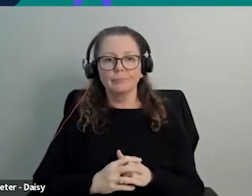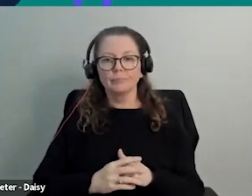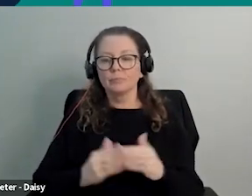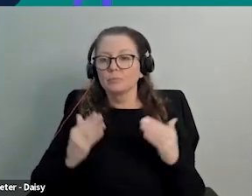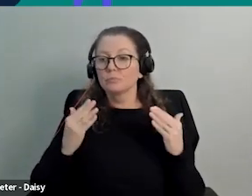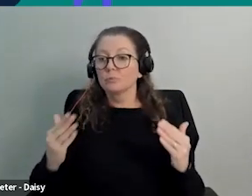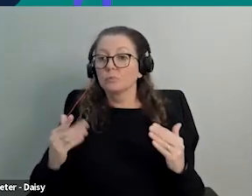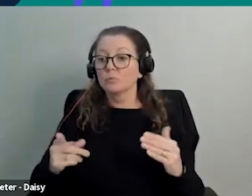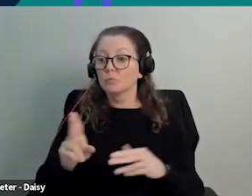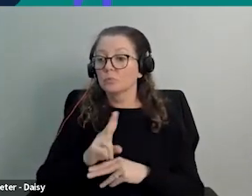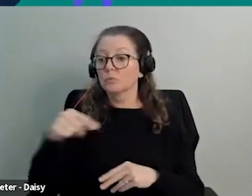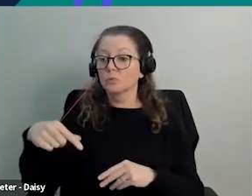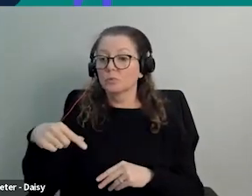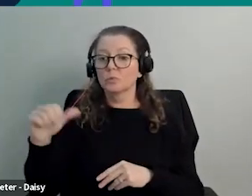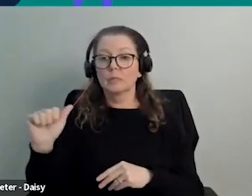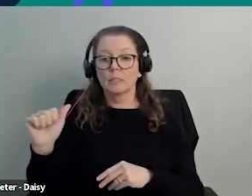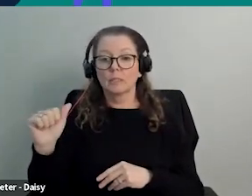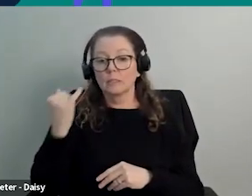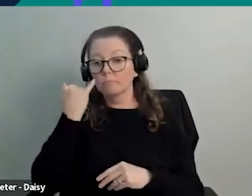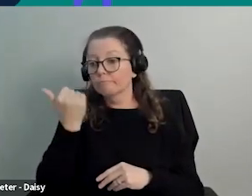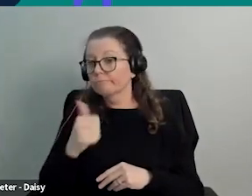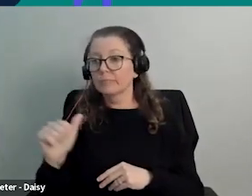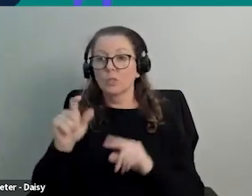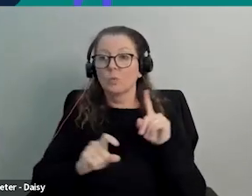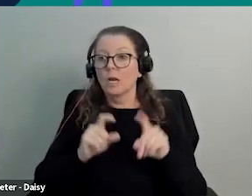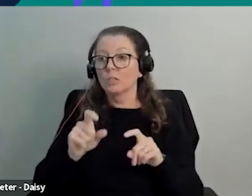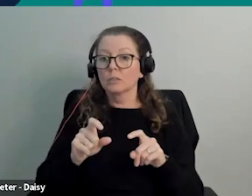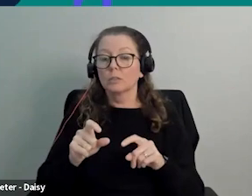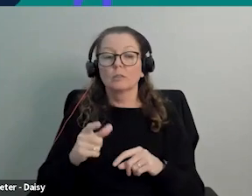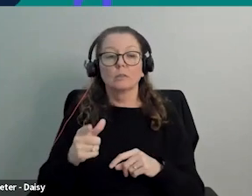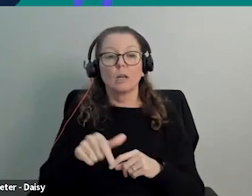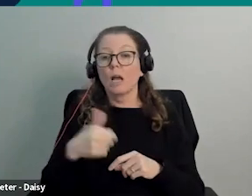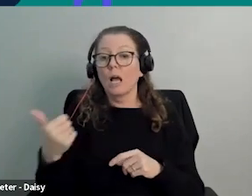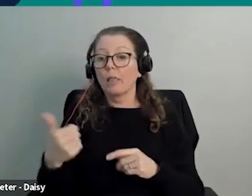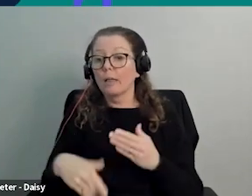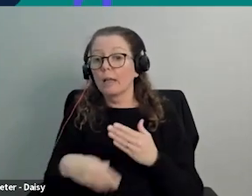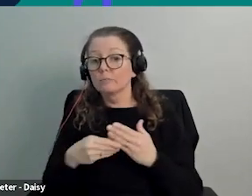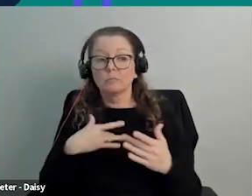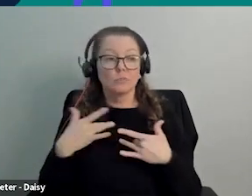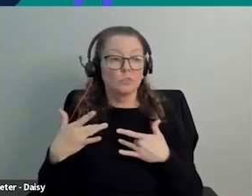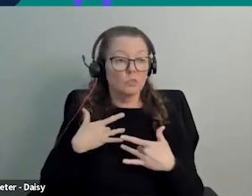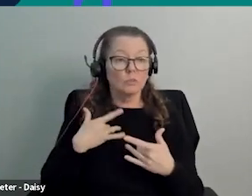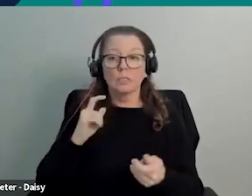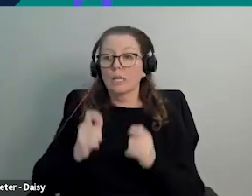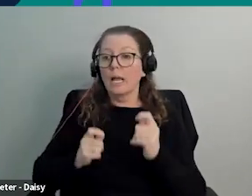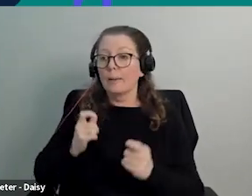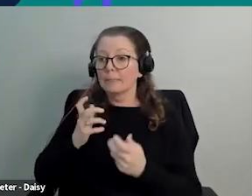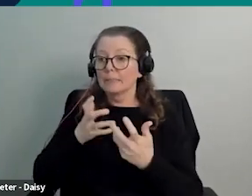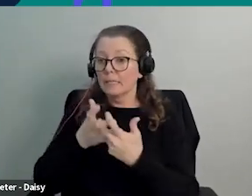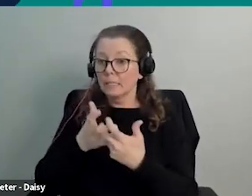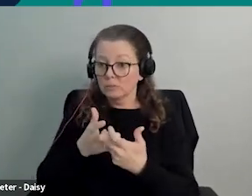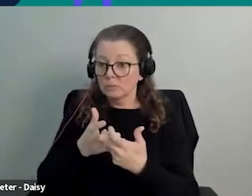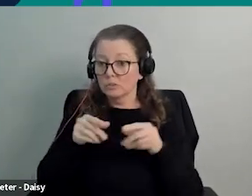the Q&A feature to send questions during the session. If you have any other questions, concerns, or accommodation needs during the